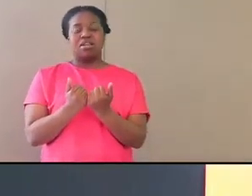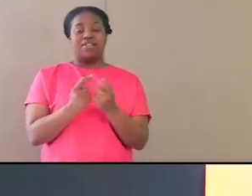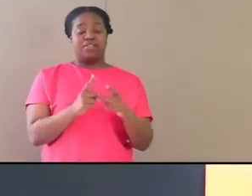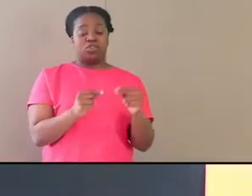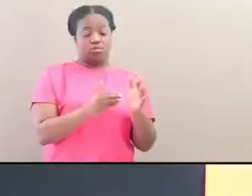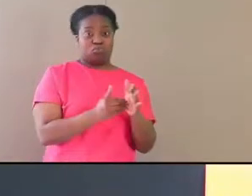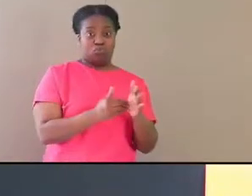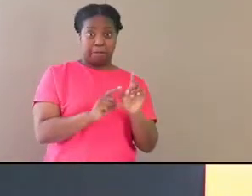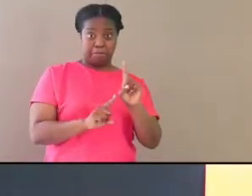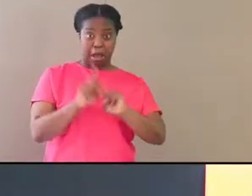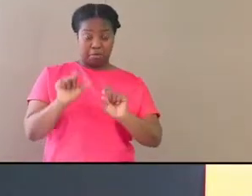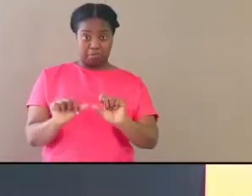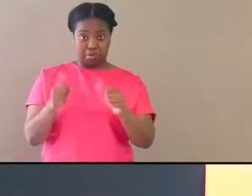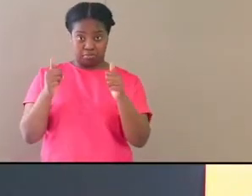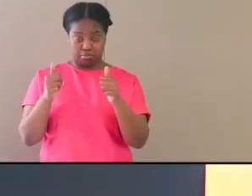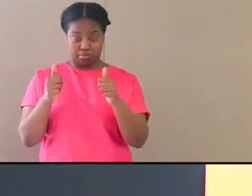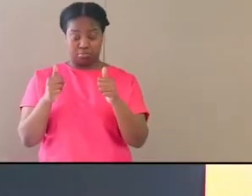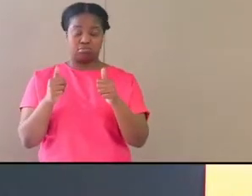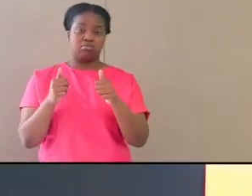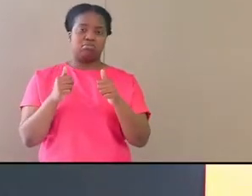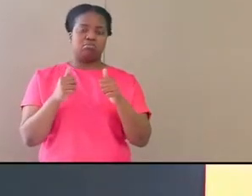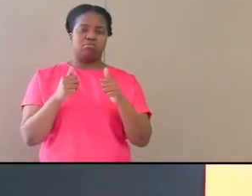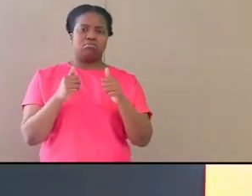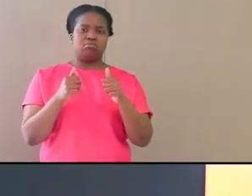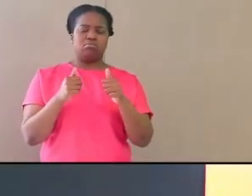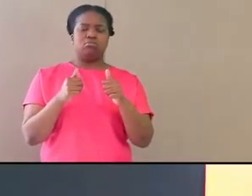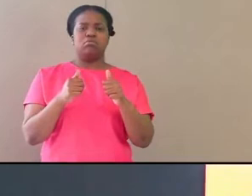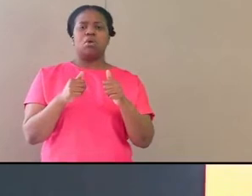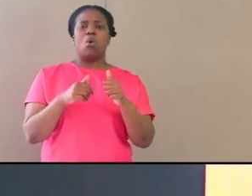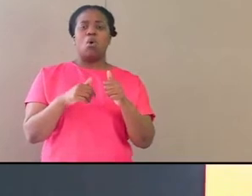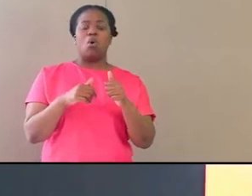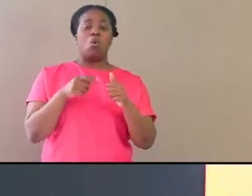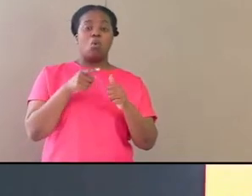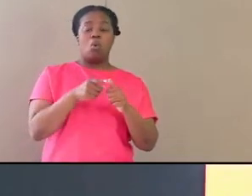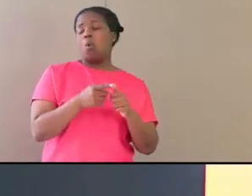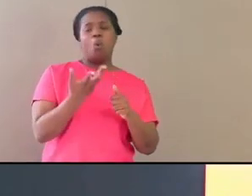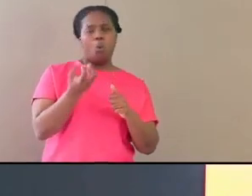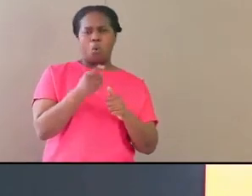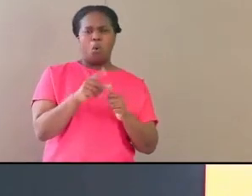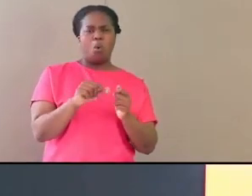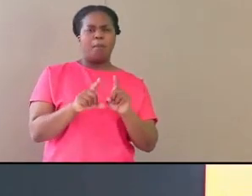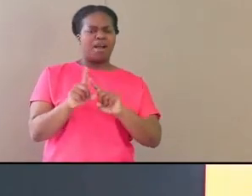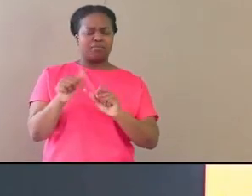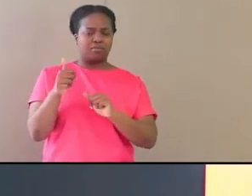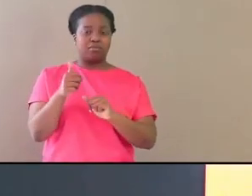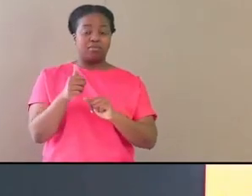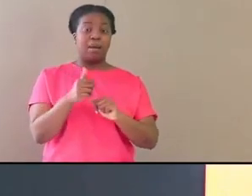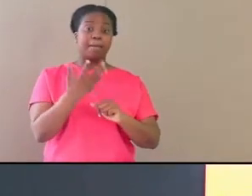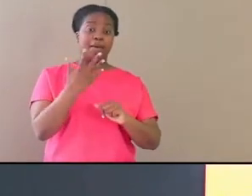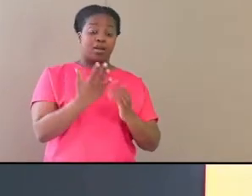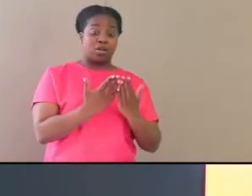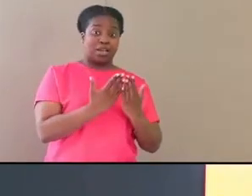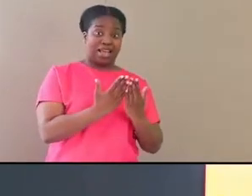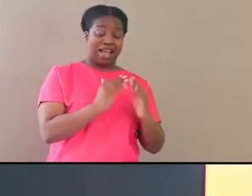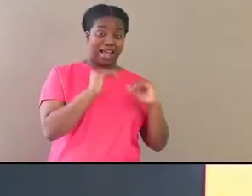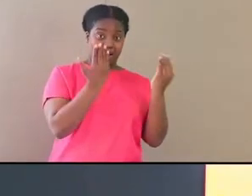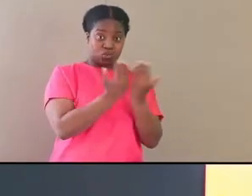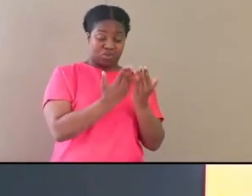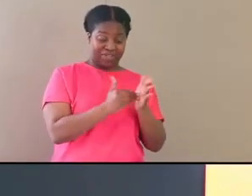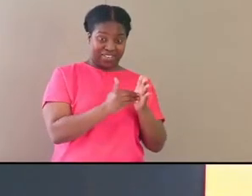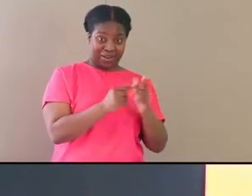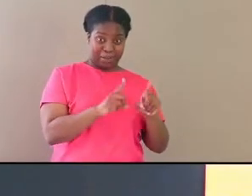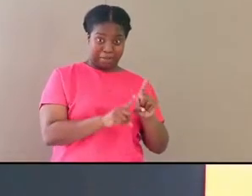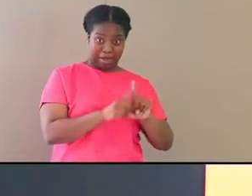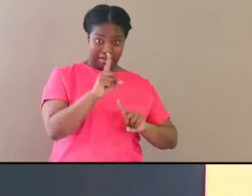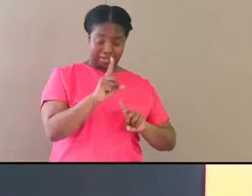is a child that has been receiving a child support grant, automatically when they succeed and they're able to go to